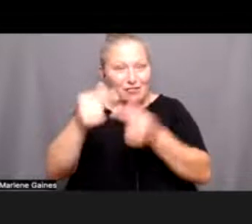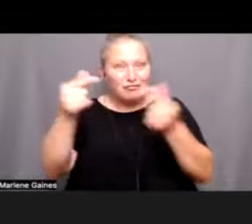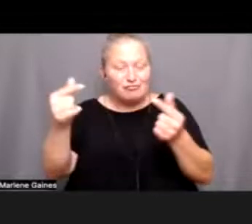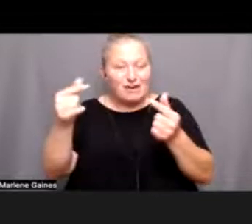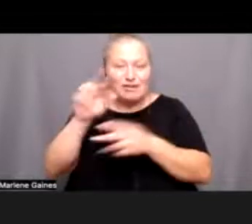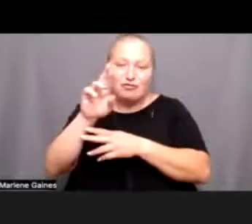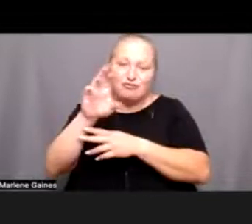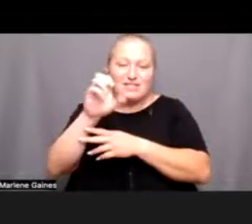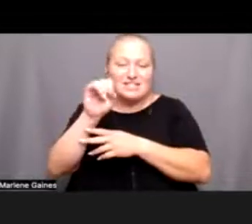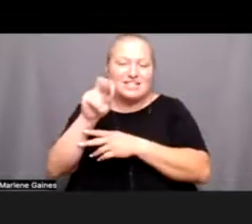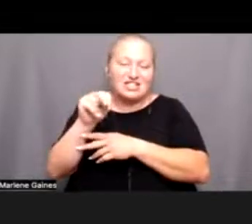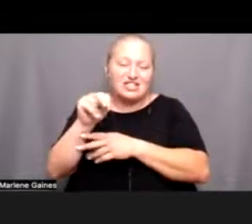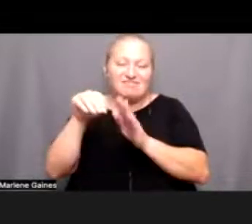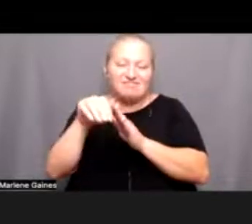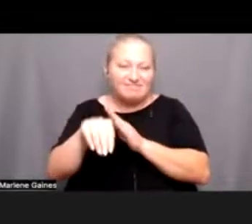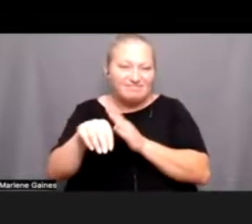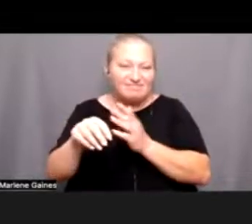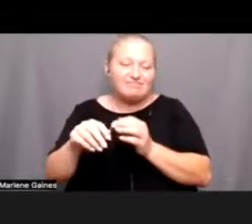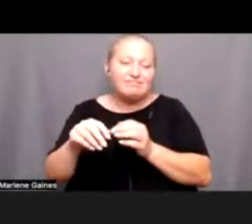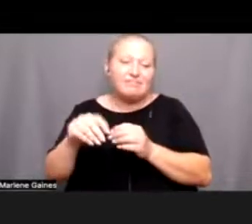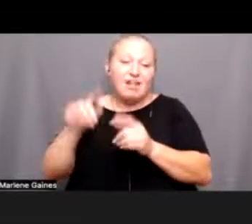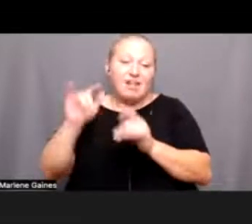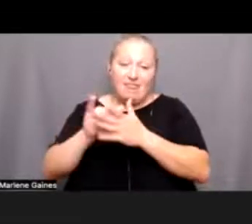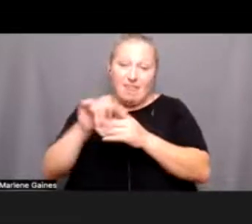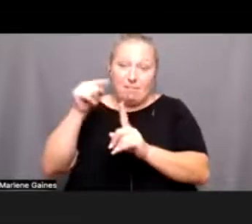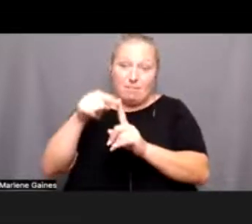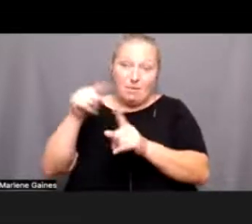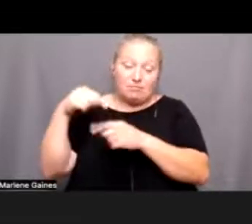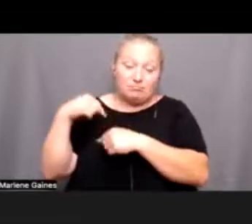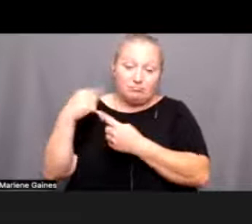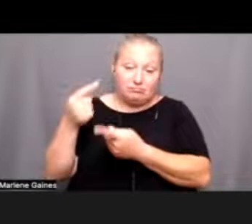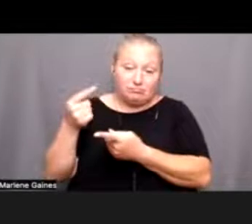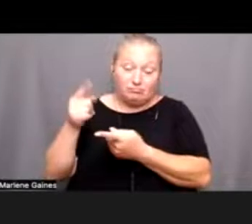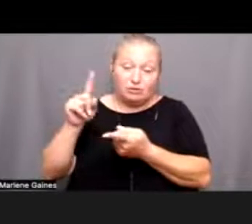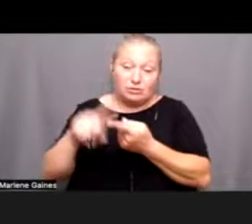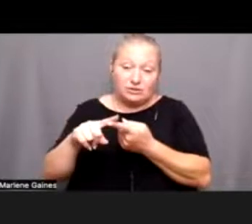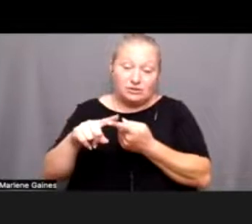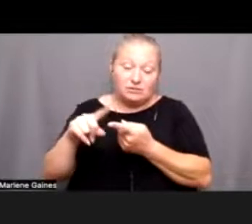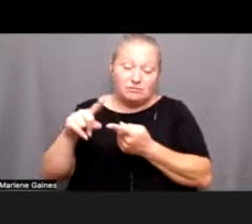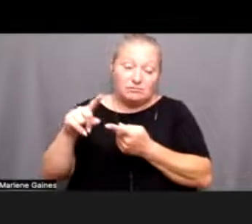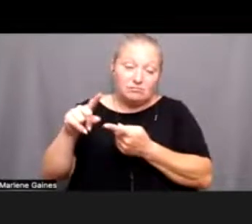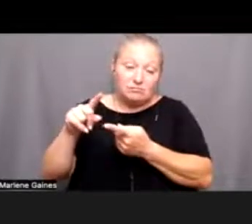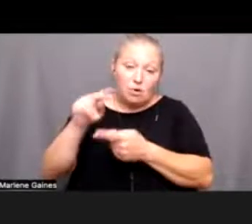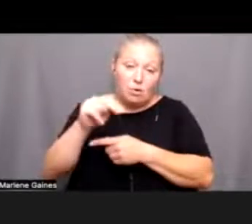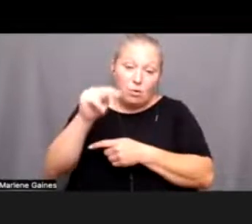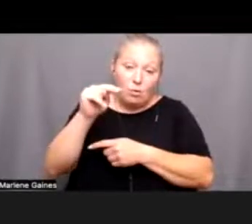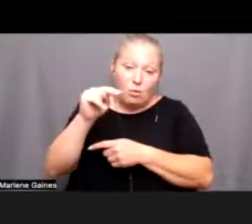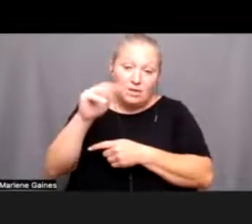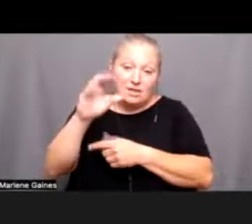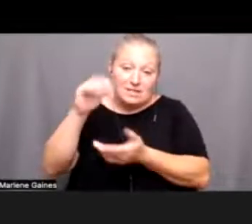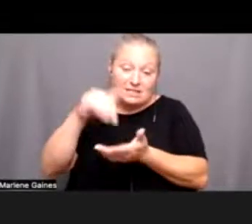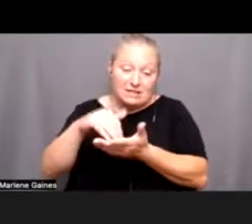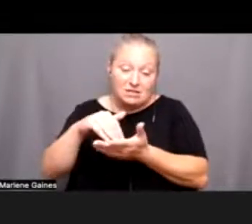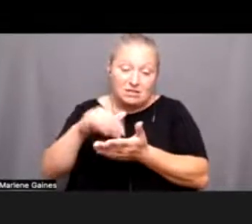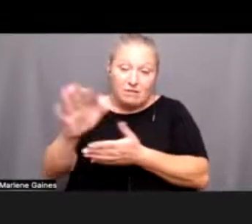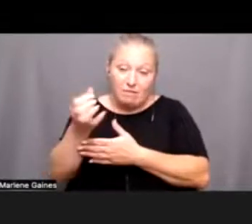Recession. So from that point to the point of North Central having its own